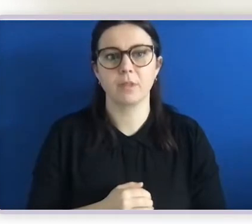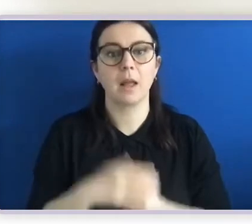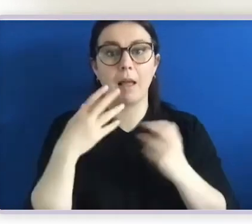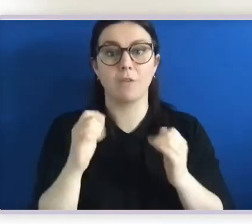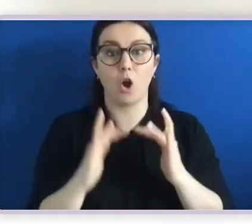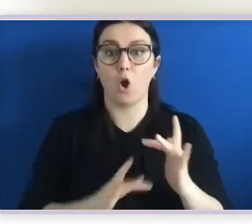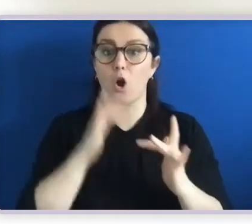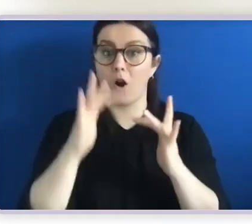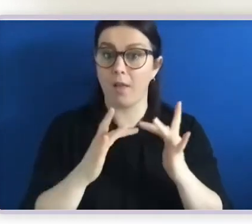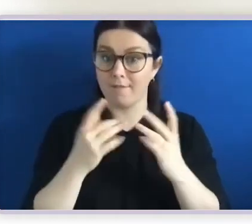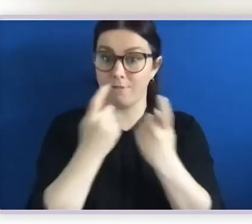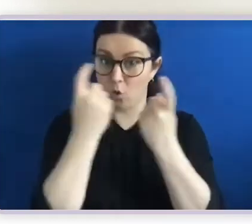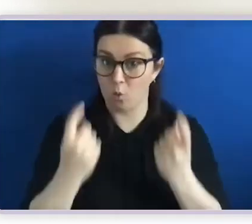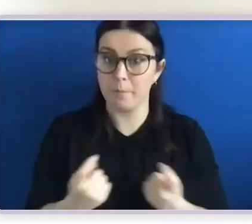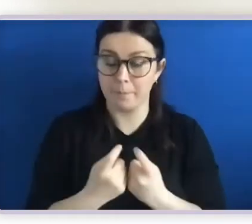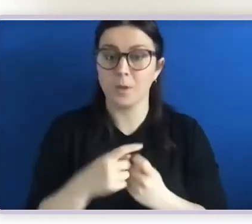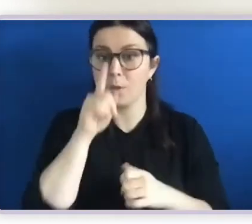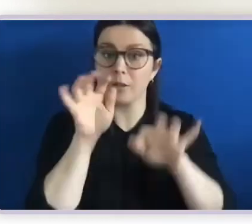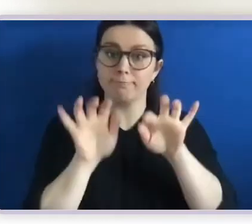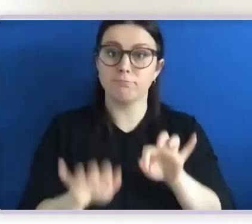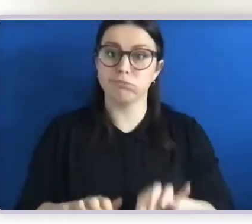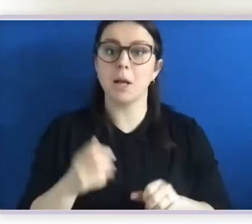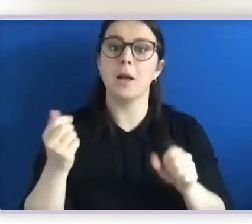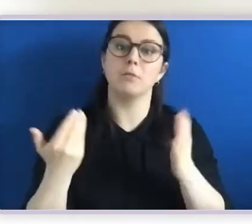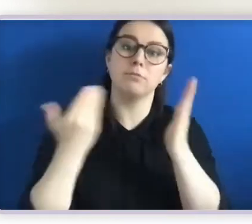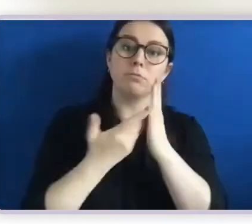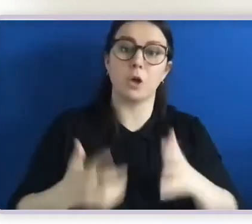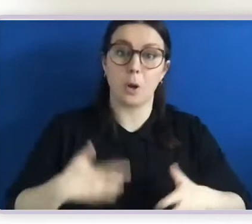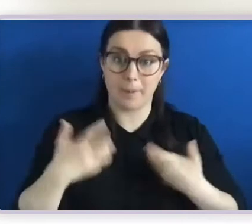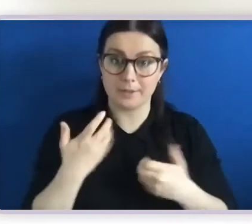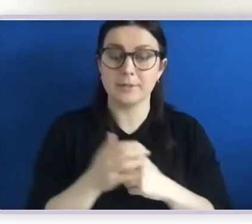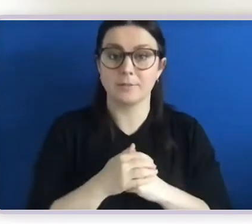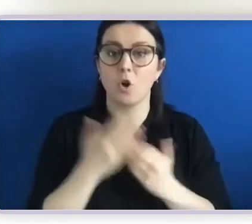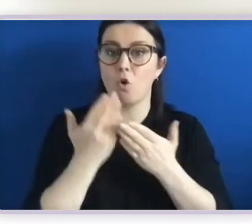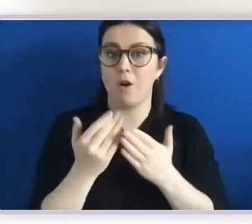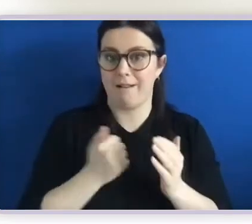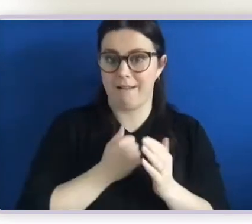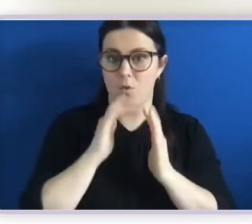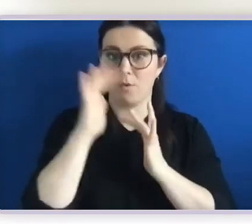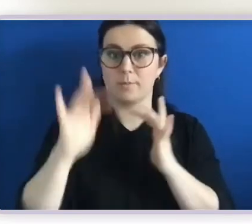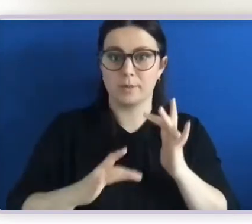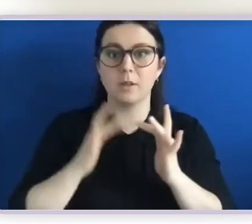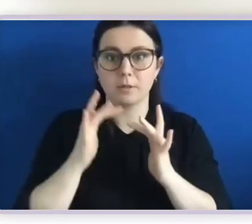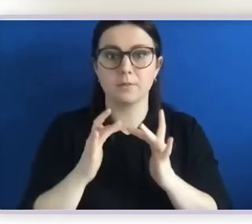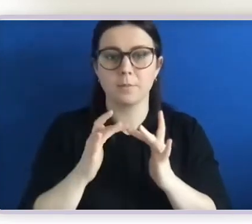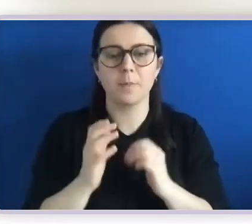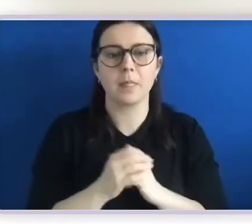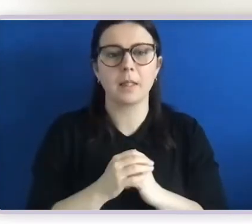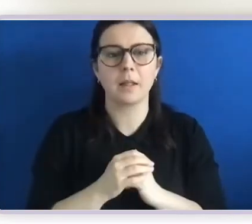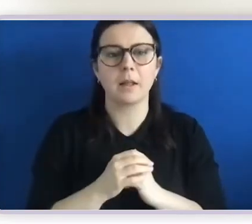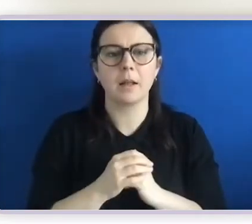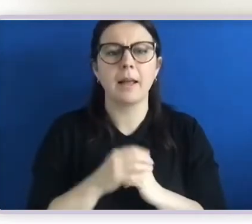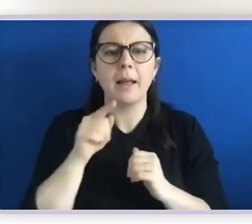to make complaints to us on our website. So I think the online form link is right there,